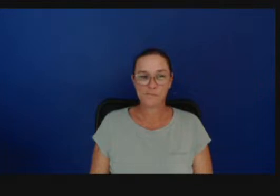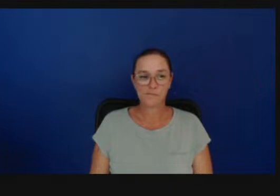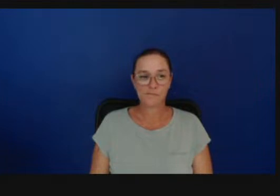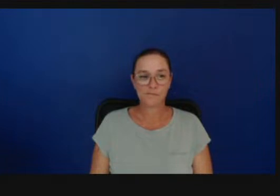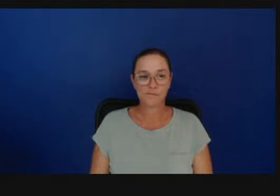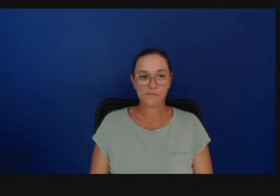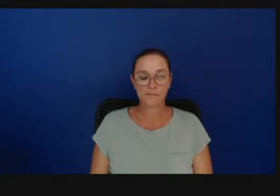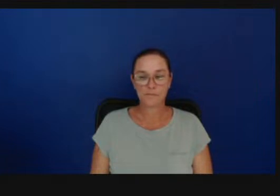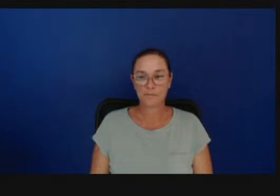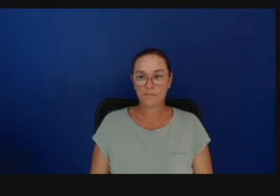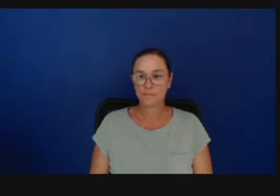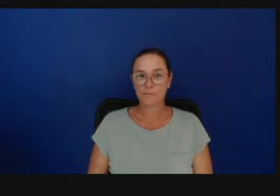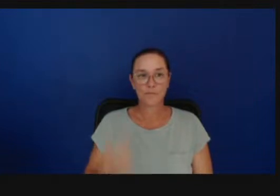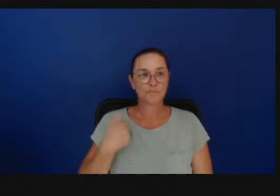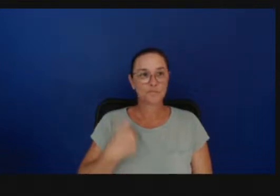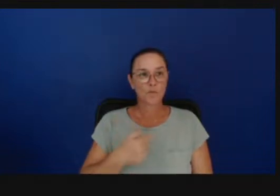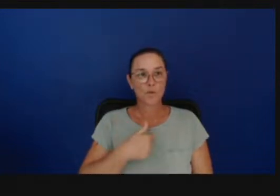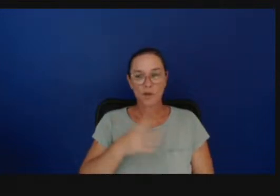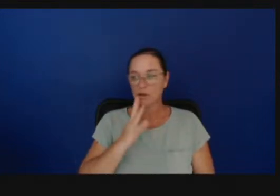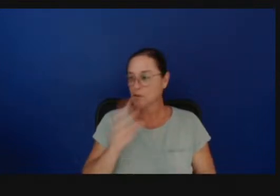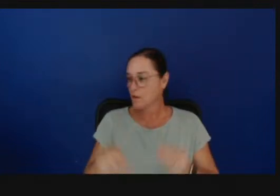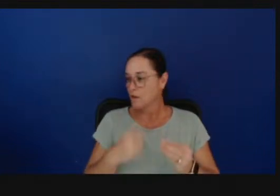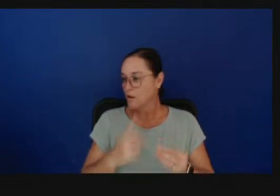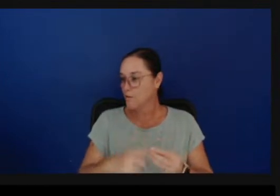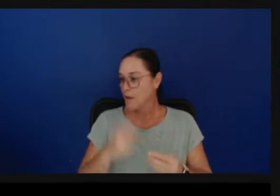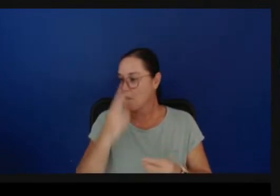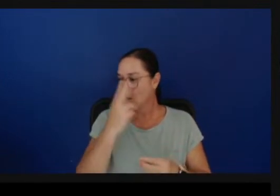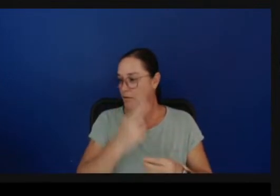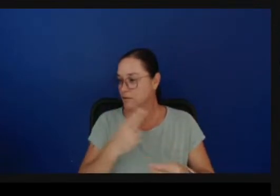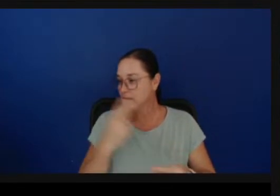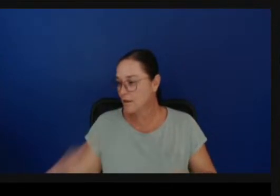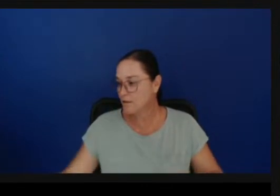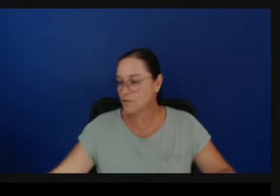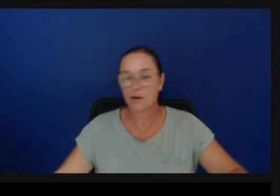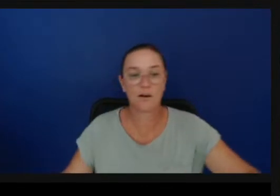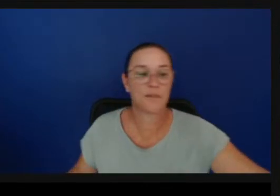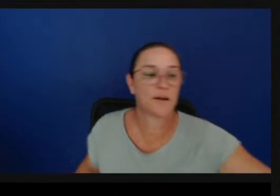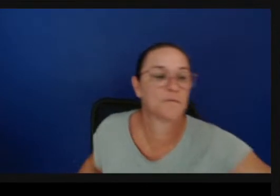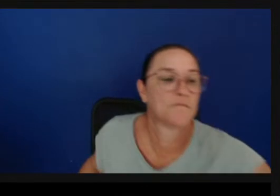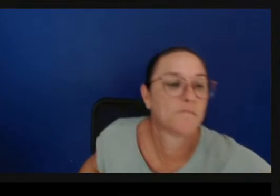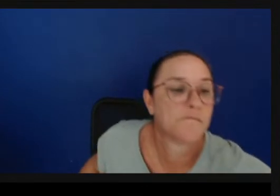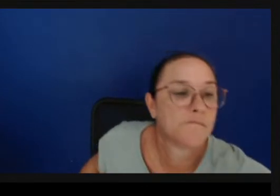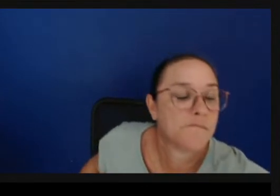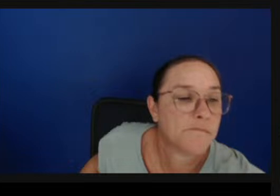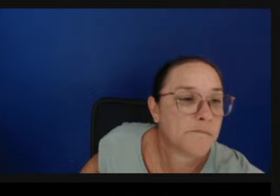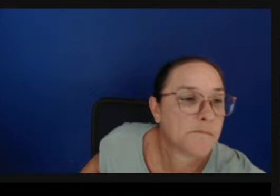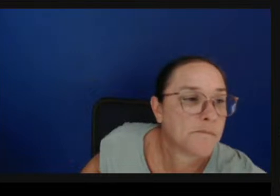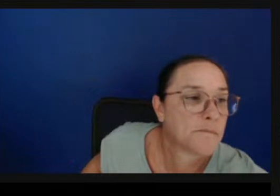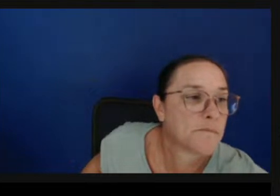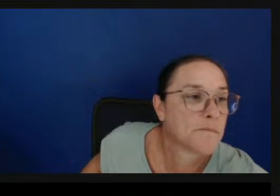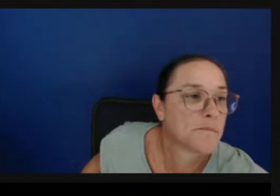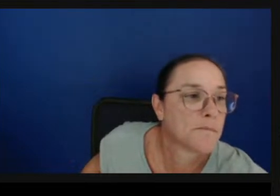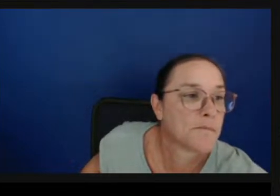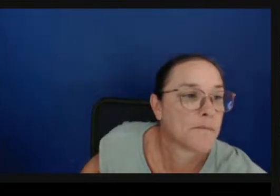So let's get into our Hawaiian volcano summary. We can get our screen turned around.